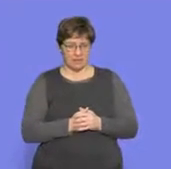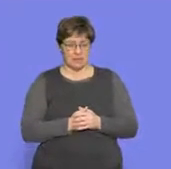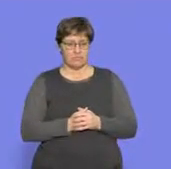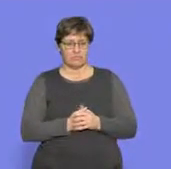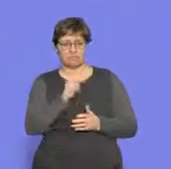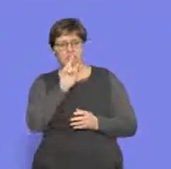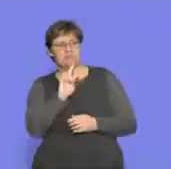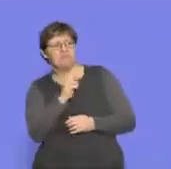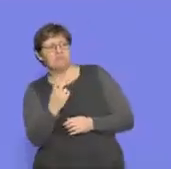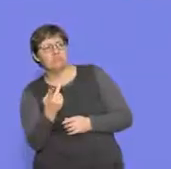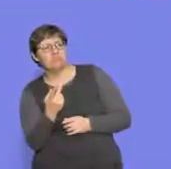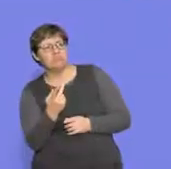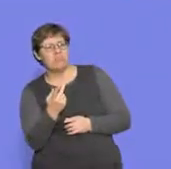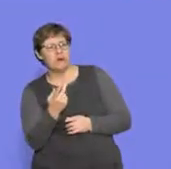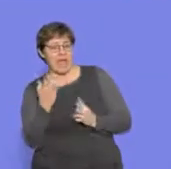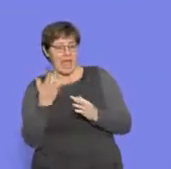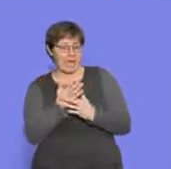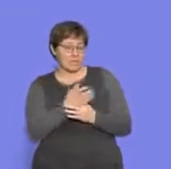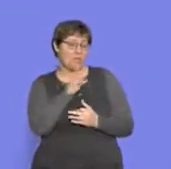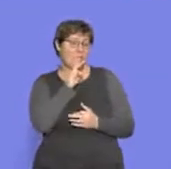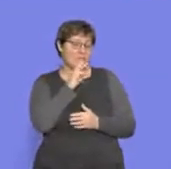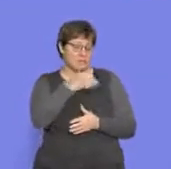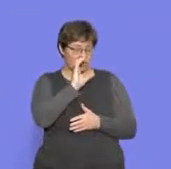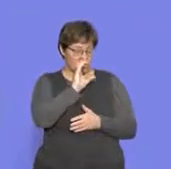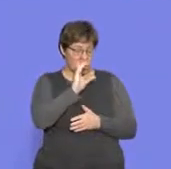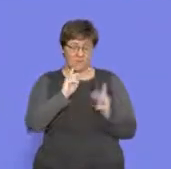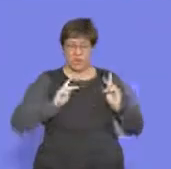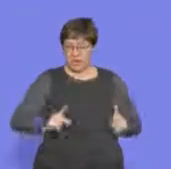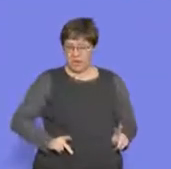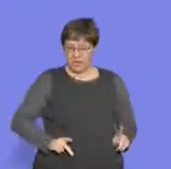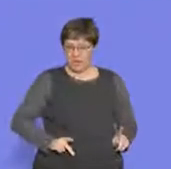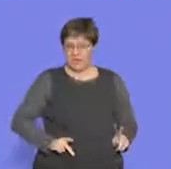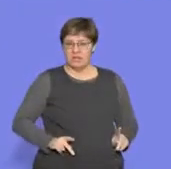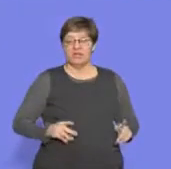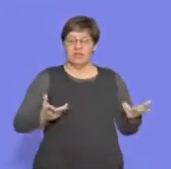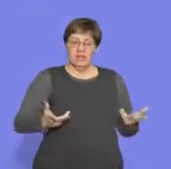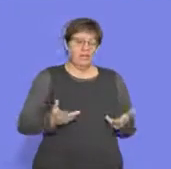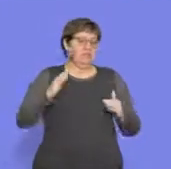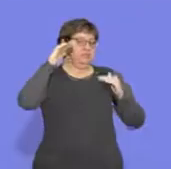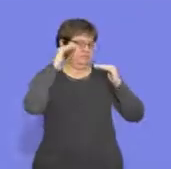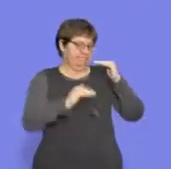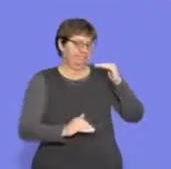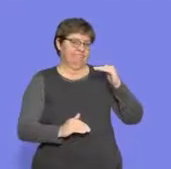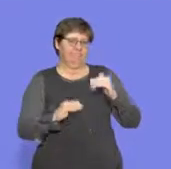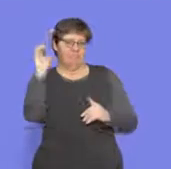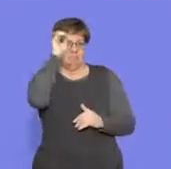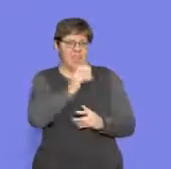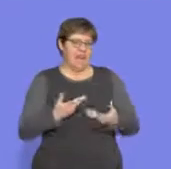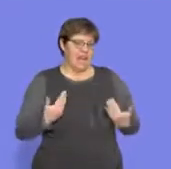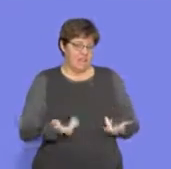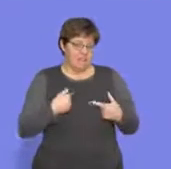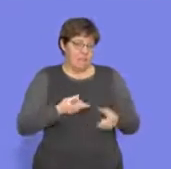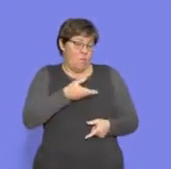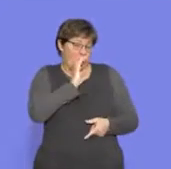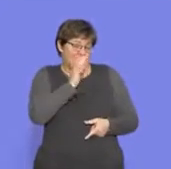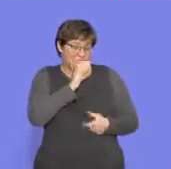were to translate that in terms of the access of drinking water to humans, it means that we have significantly a small percentage of that water that